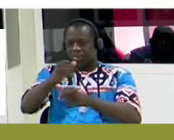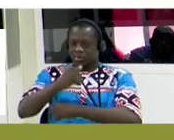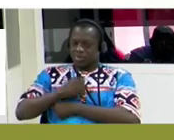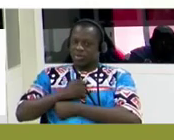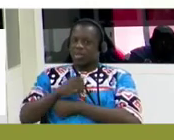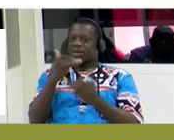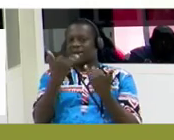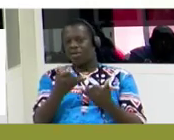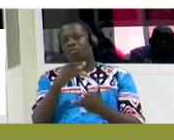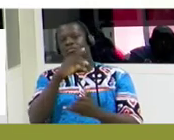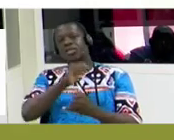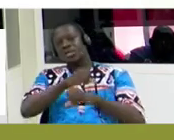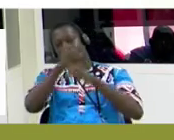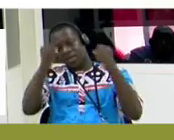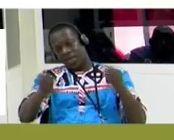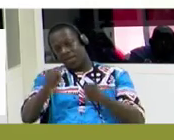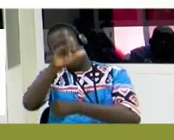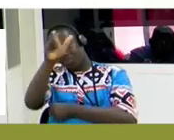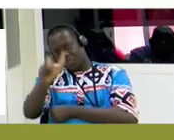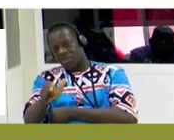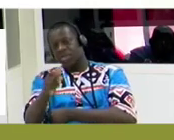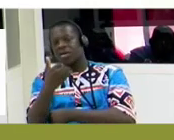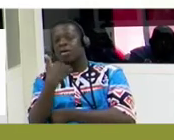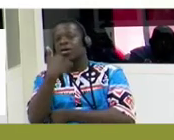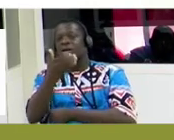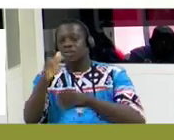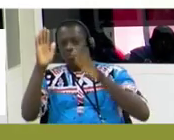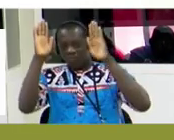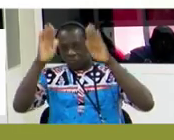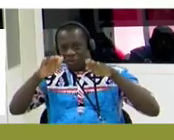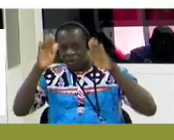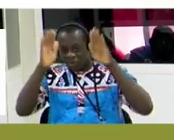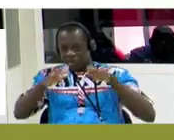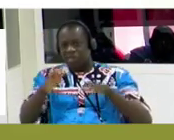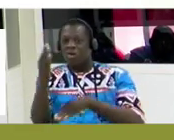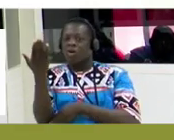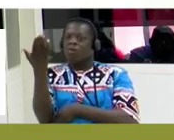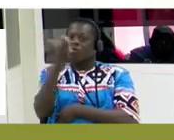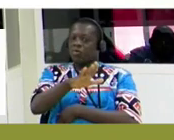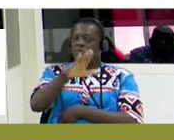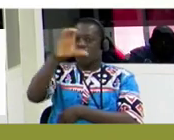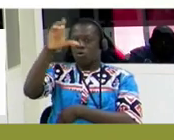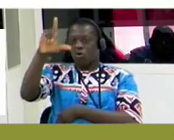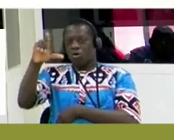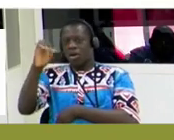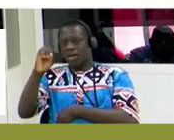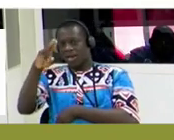Chairman, I'm asking for forgiveness from Colonel Babukar Sanya